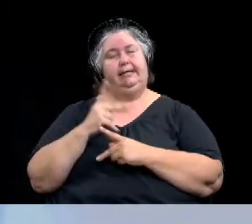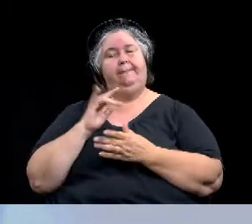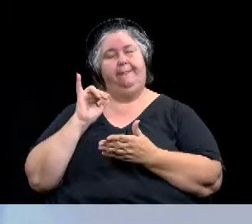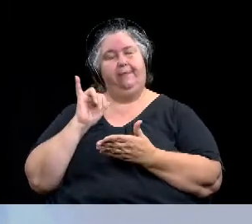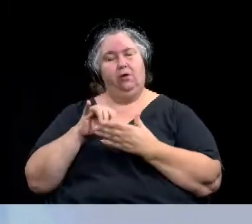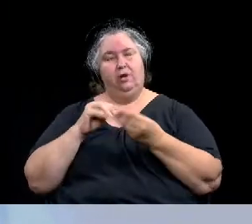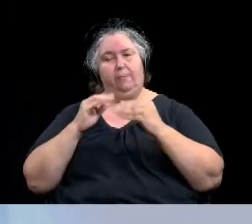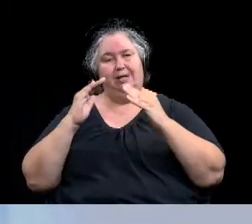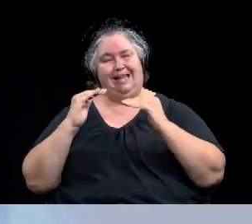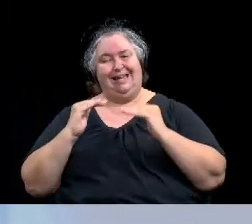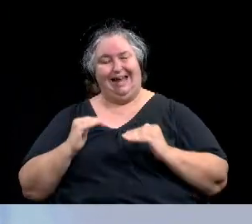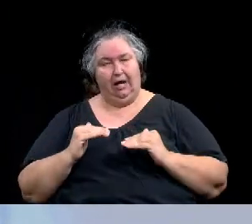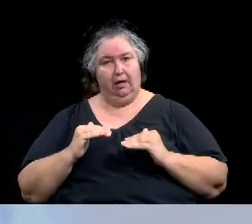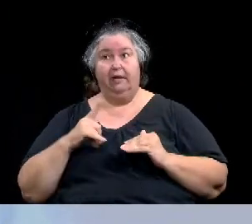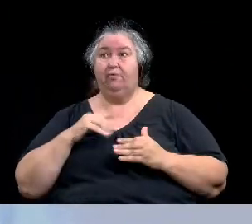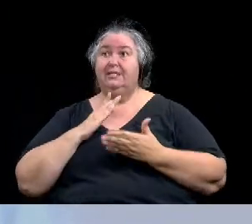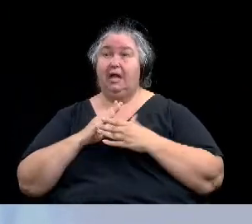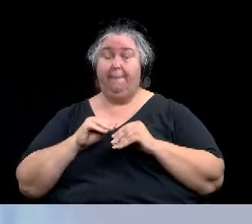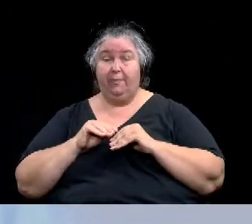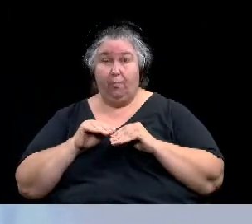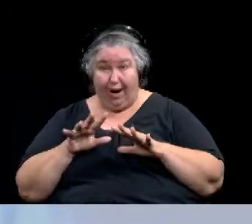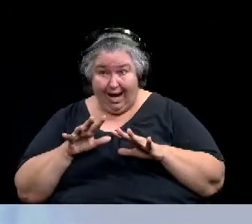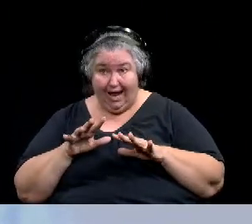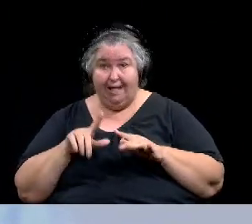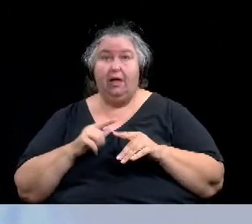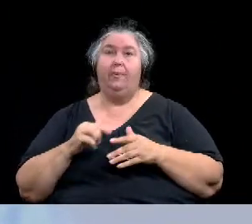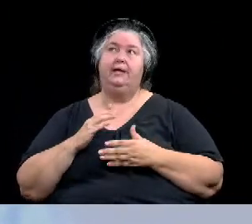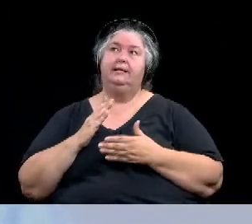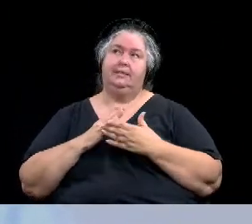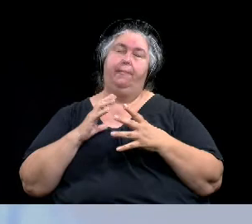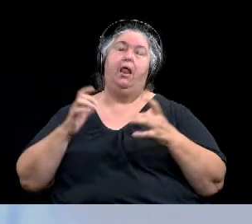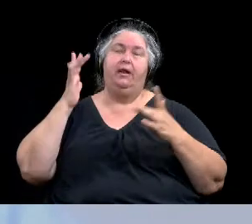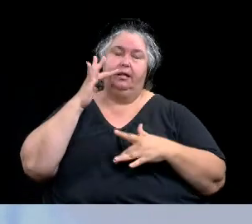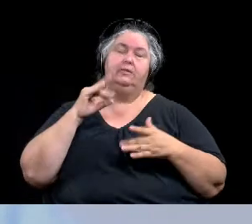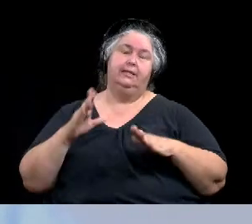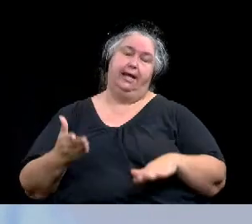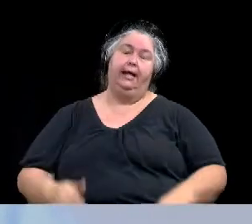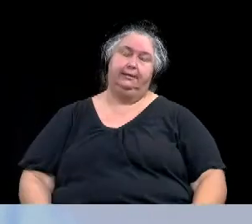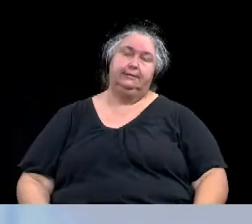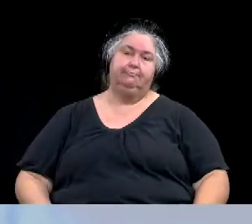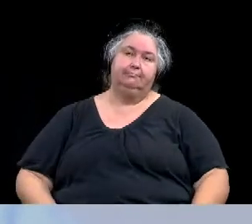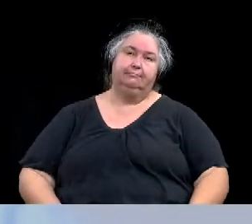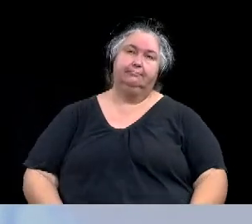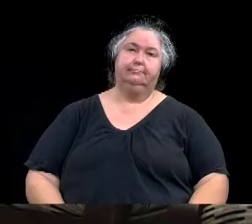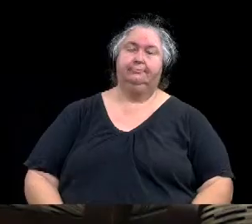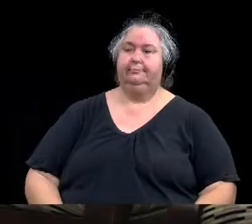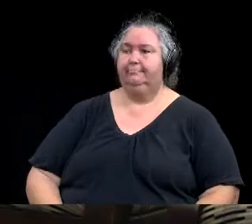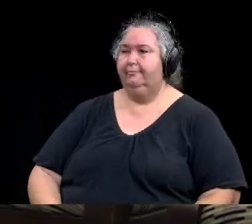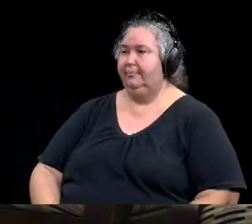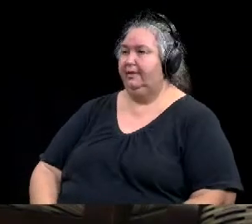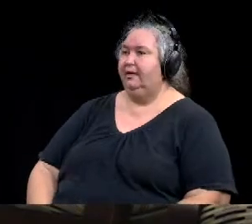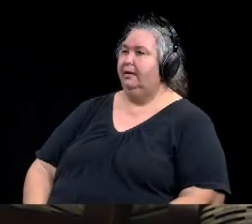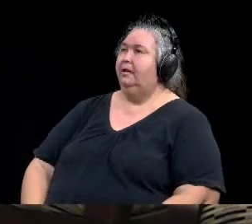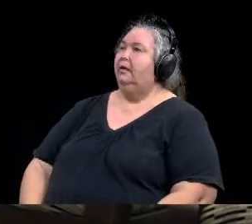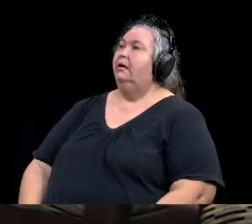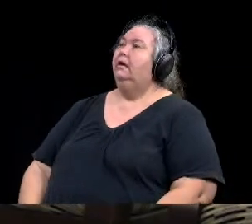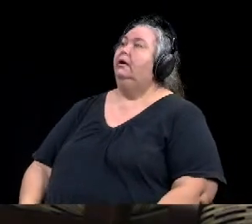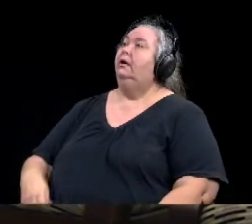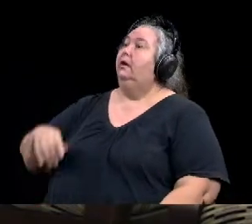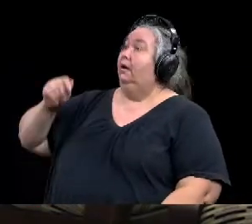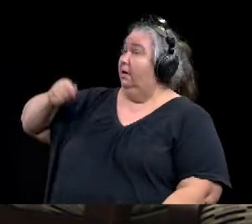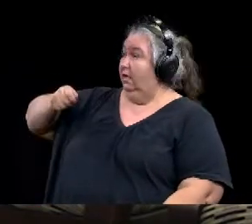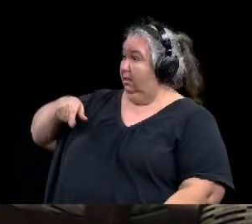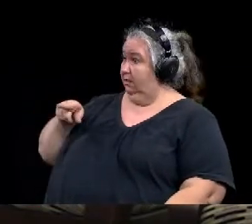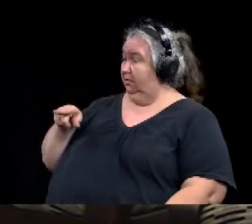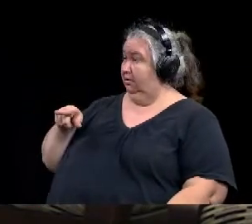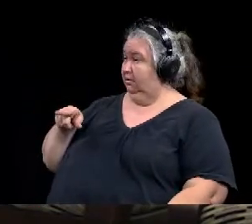stop the spread, we can stop a lot of illness and a lot of deaths. Okay, for Judge Felton, what